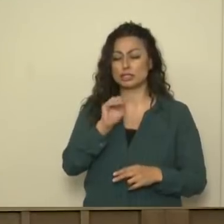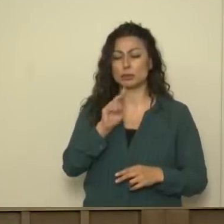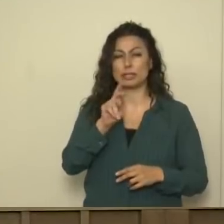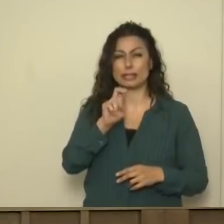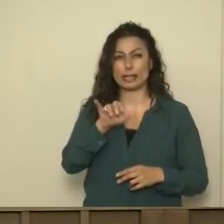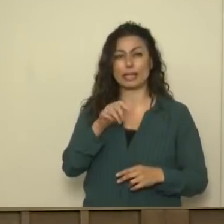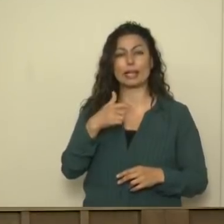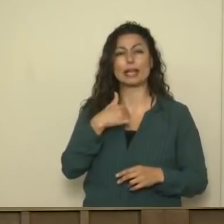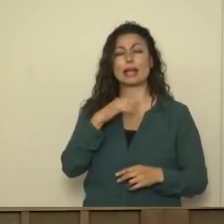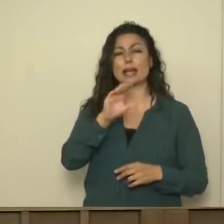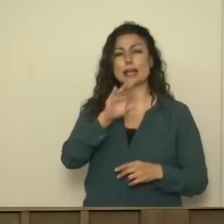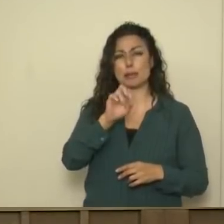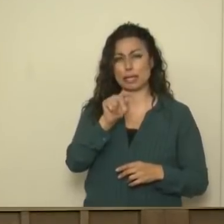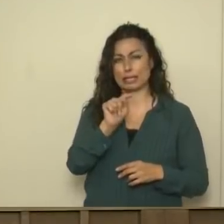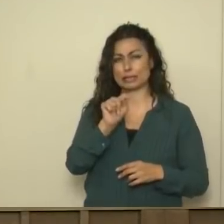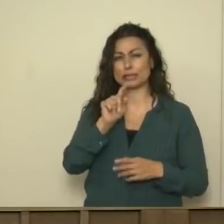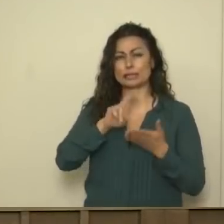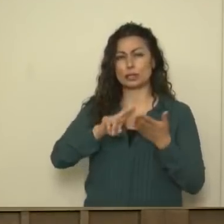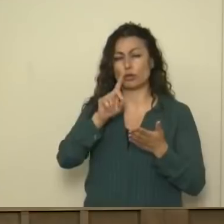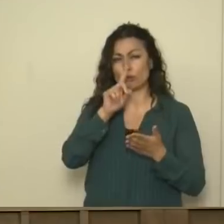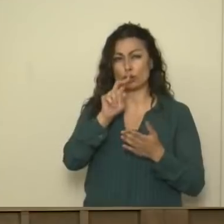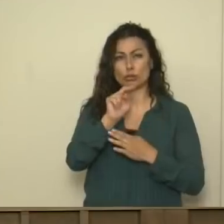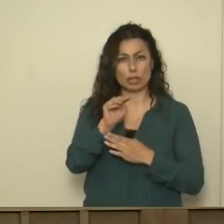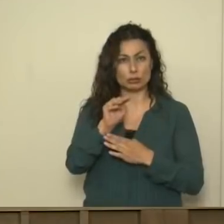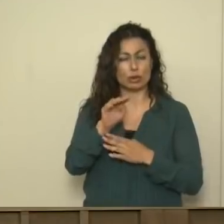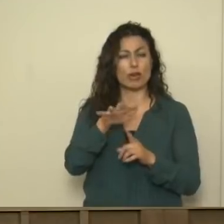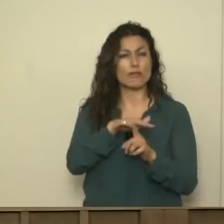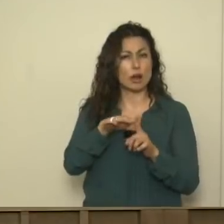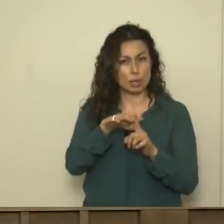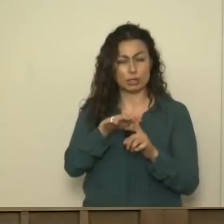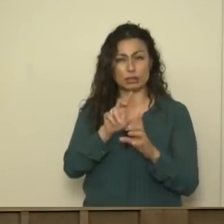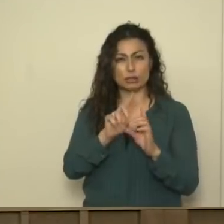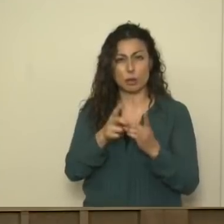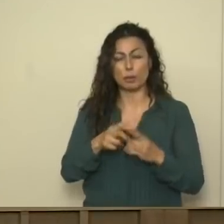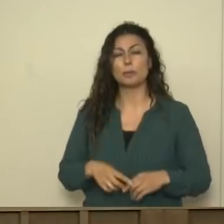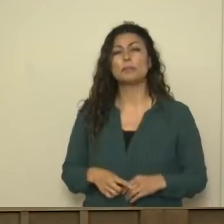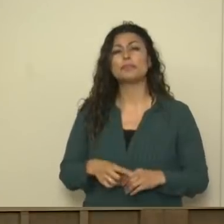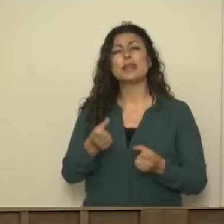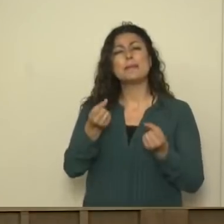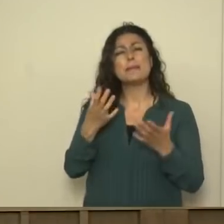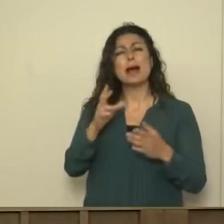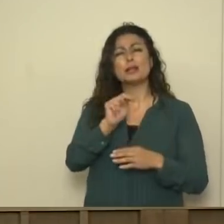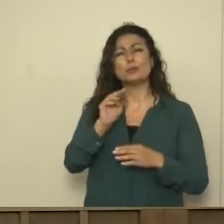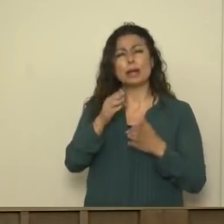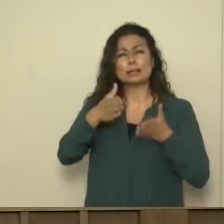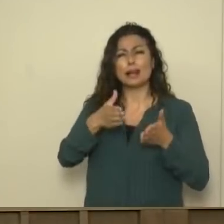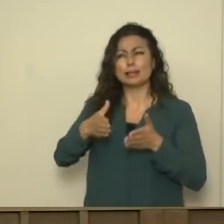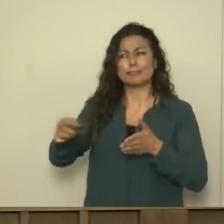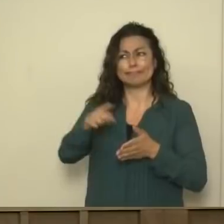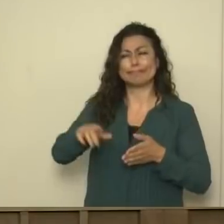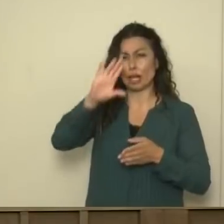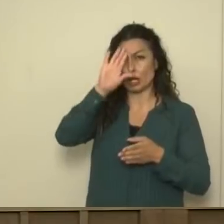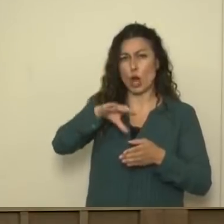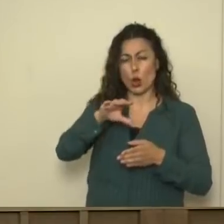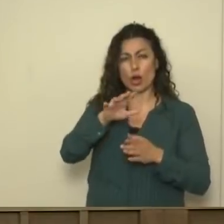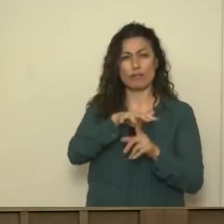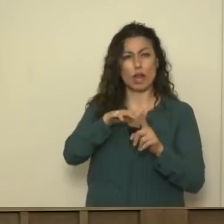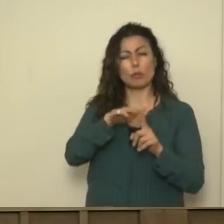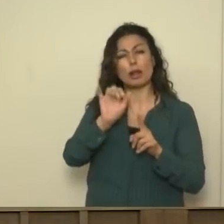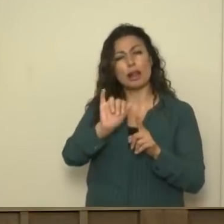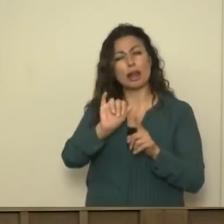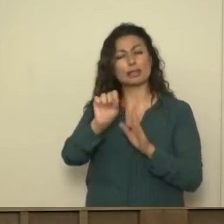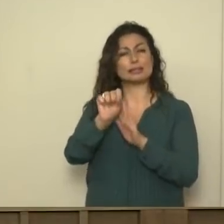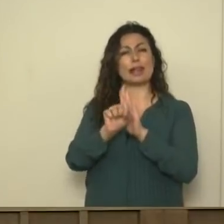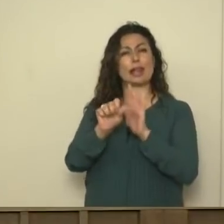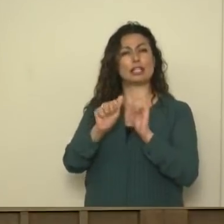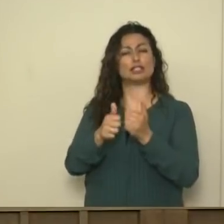the Cabinet Secretary for the New Mexico Environment Department. Many New Mexicans probably know the Environment Department as the